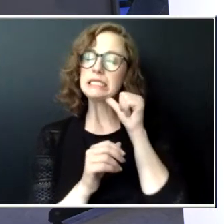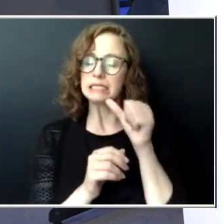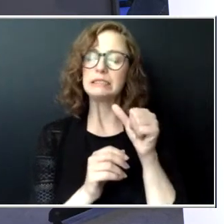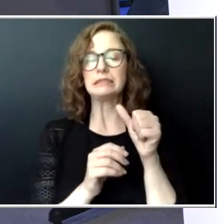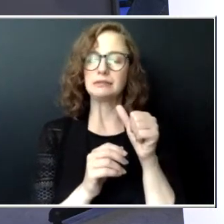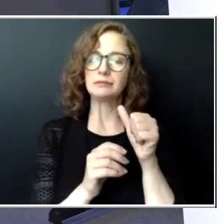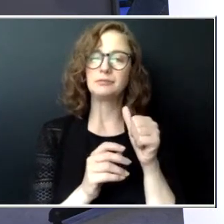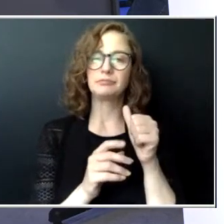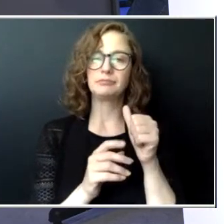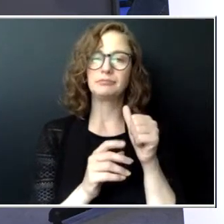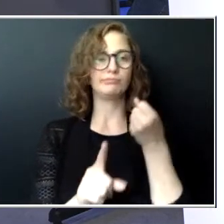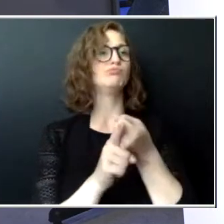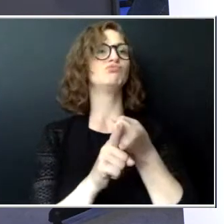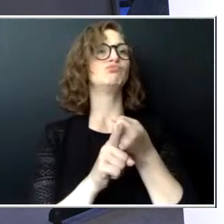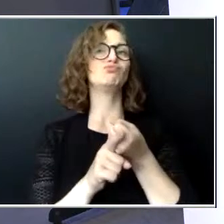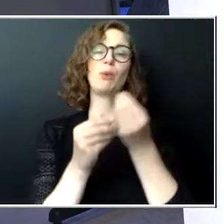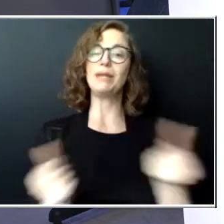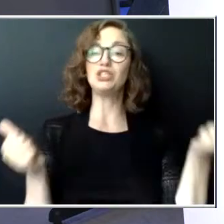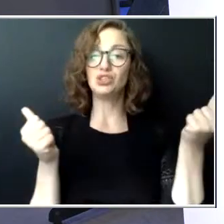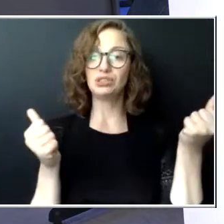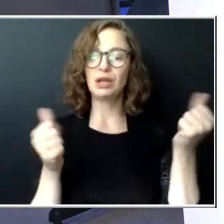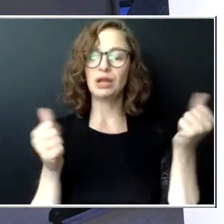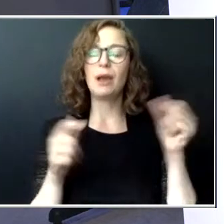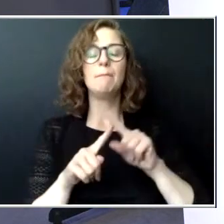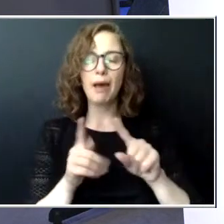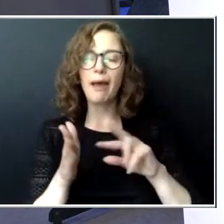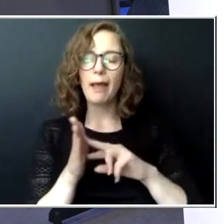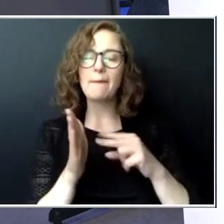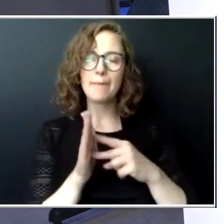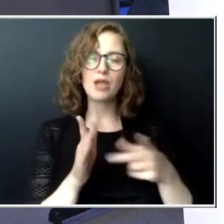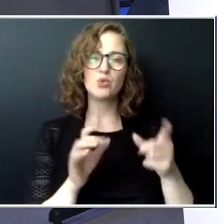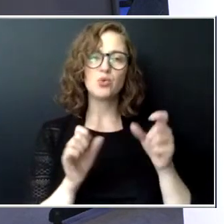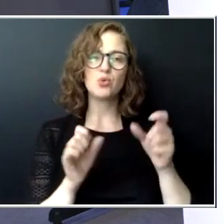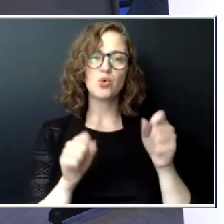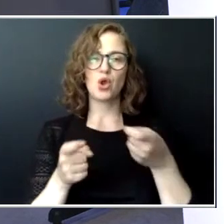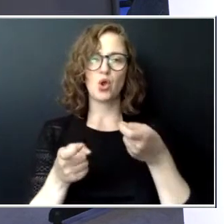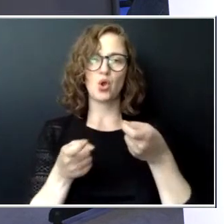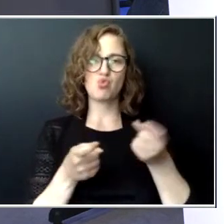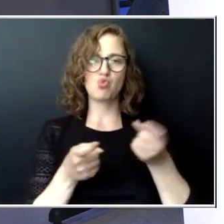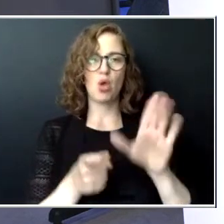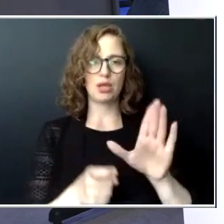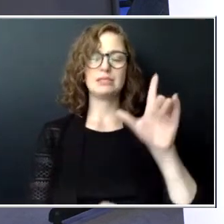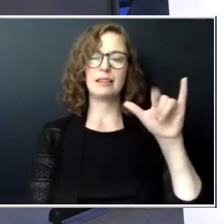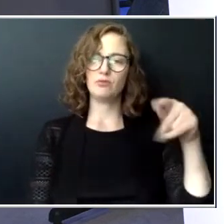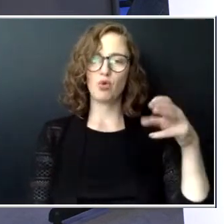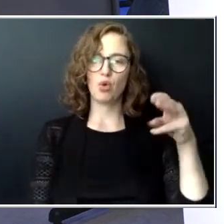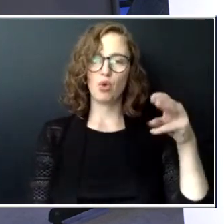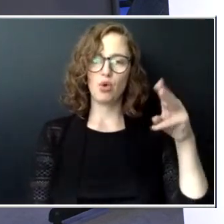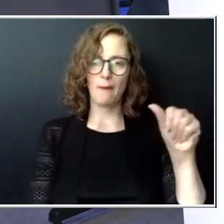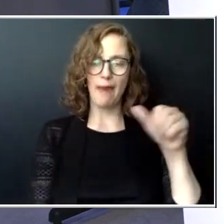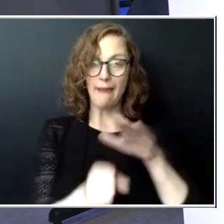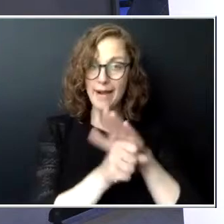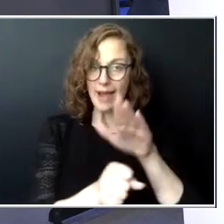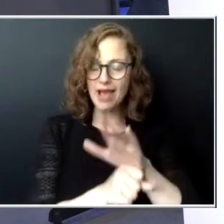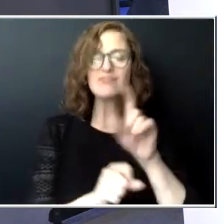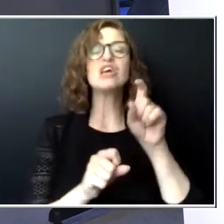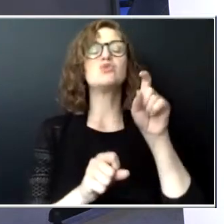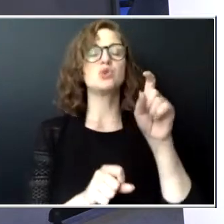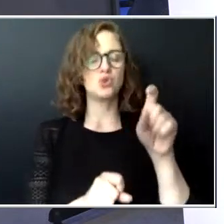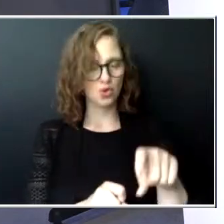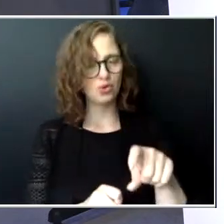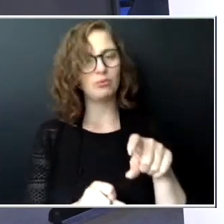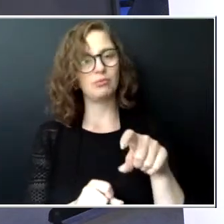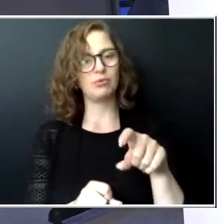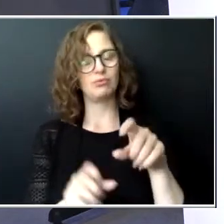controlled enough that he could get the stem cell transplant. Is that correct? After two times. Yep. 2 times with that. Okay. Yep. So